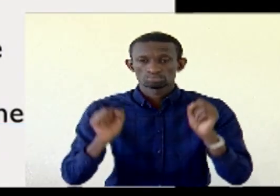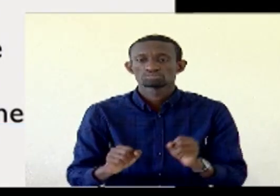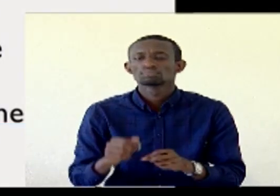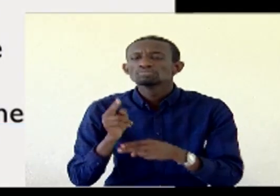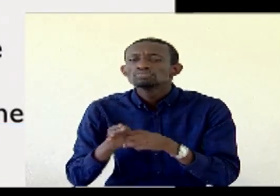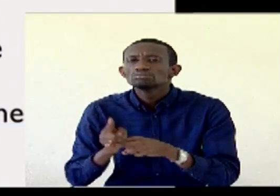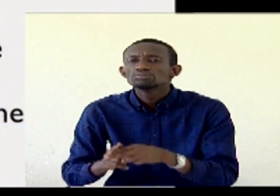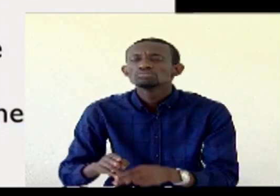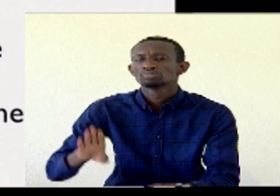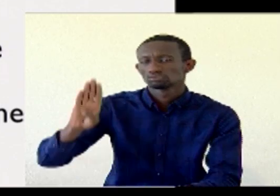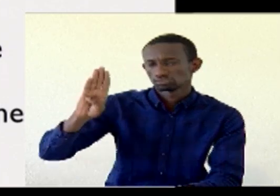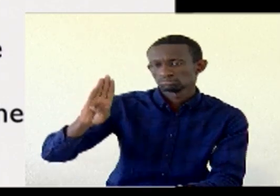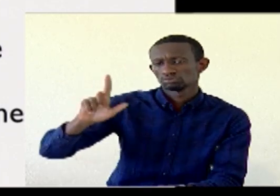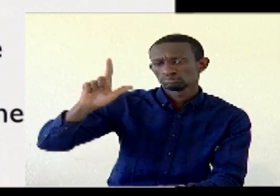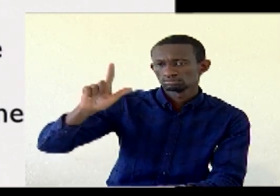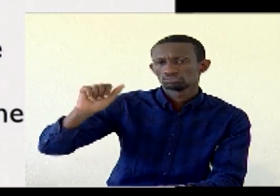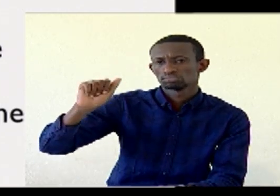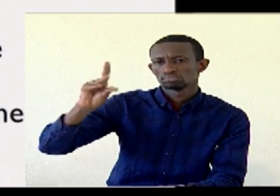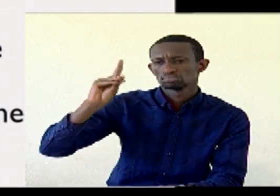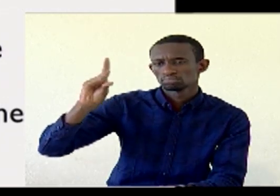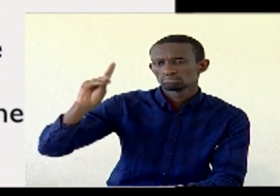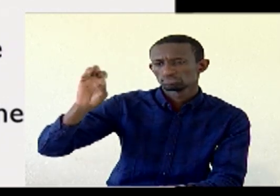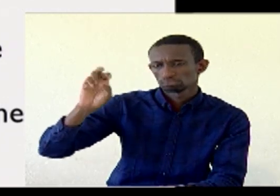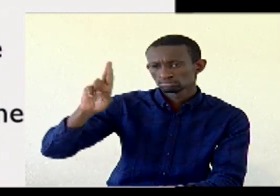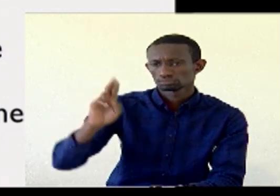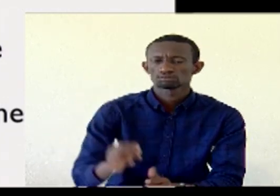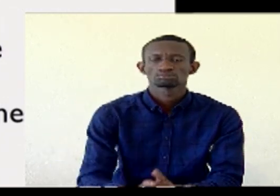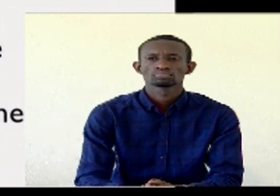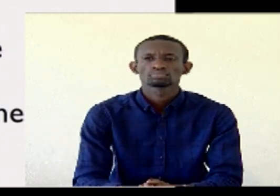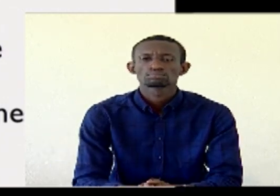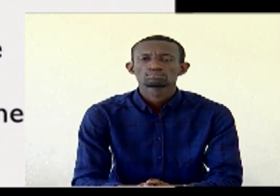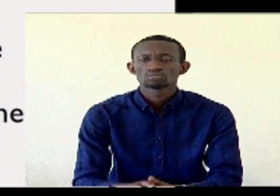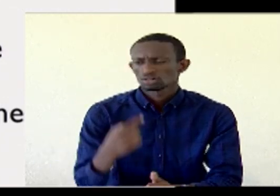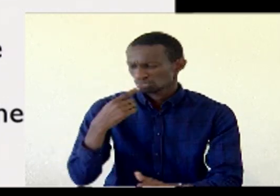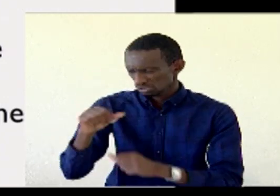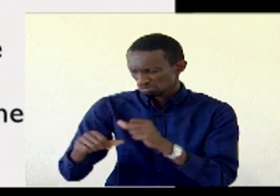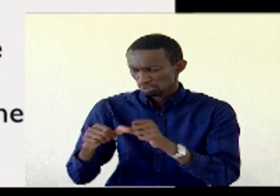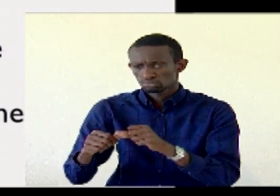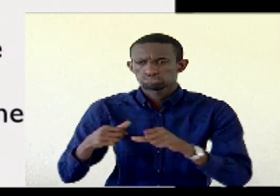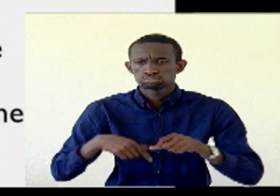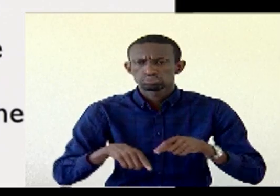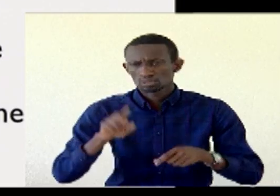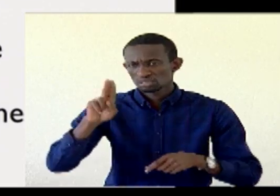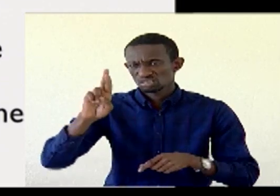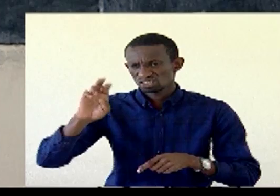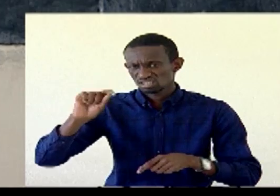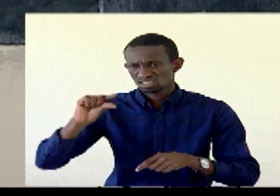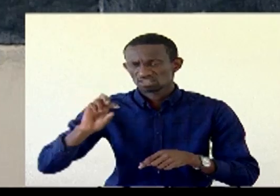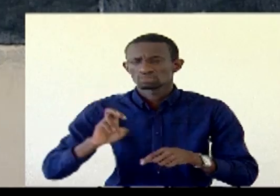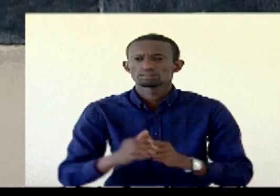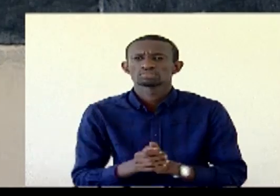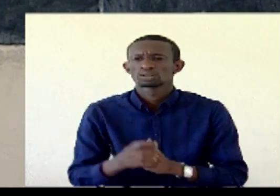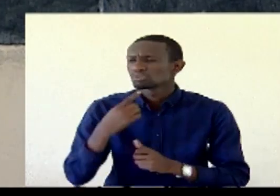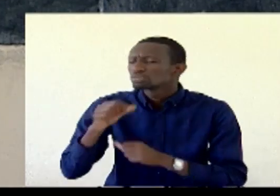bladder. So we are through with the kidney. We have talked about ureter. We are going to talk about the urinary bladder, which is